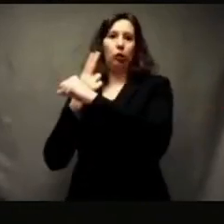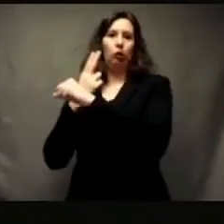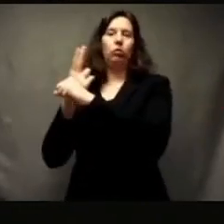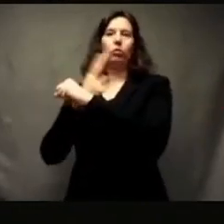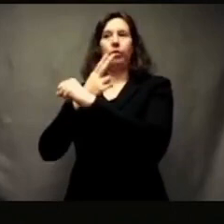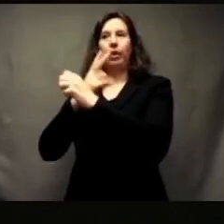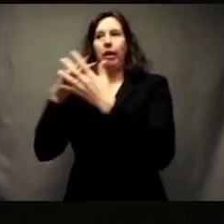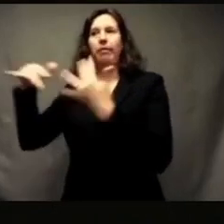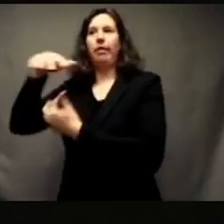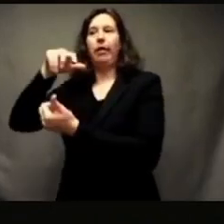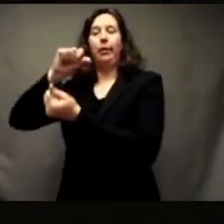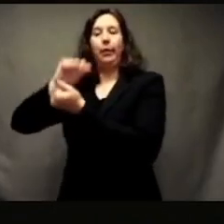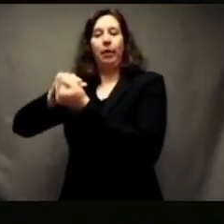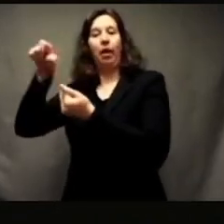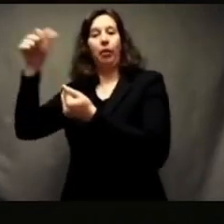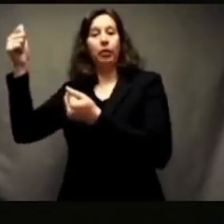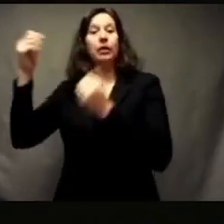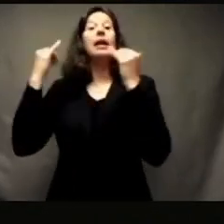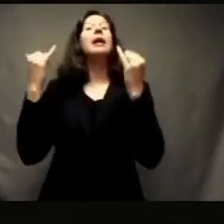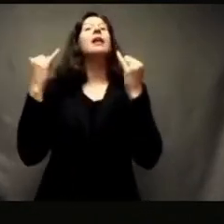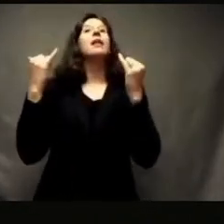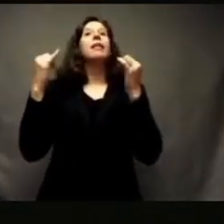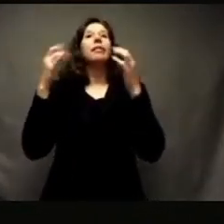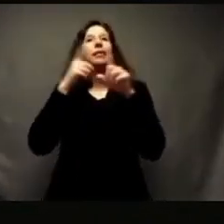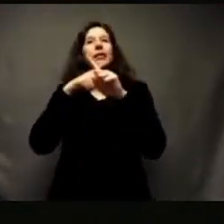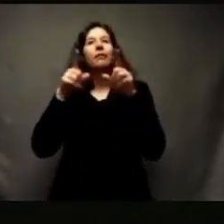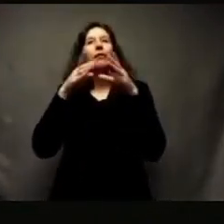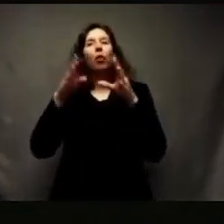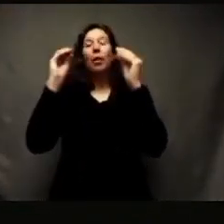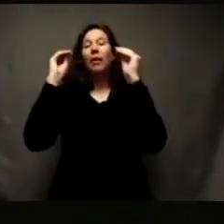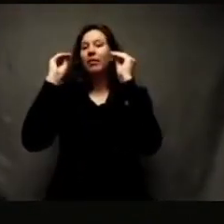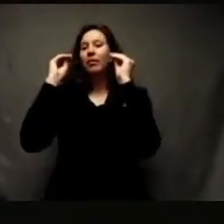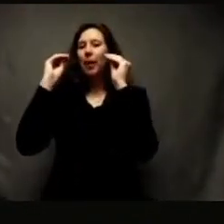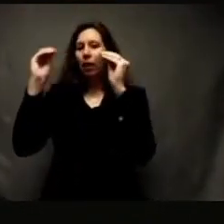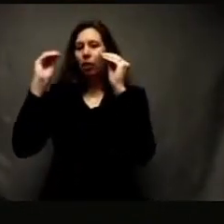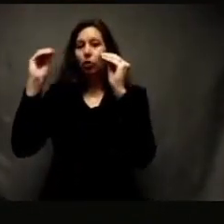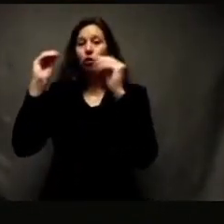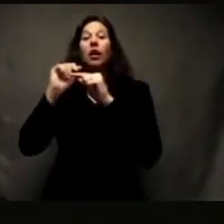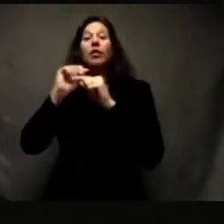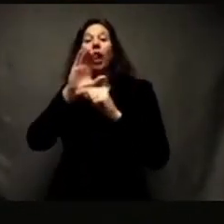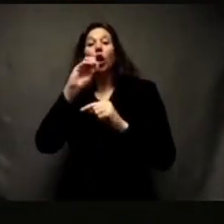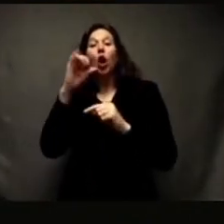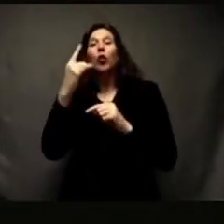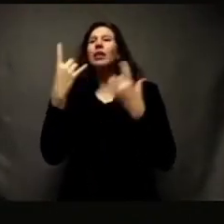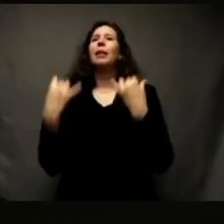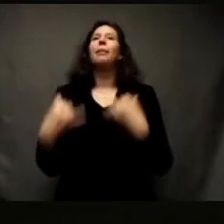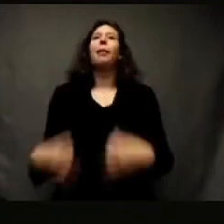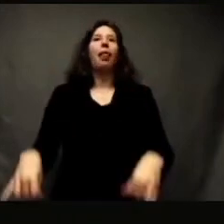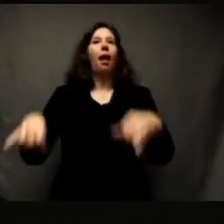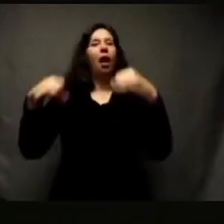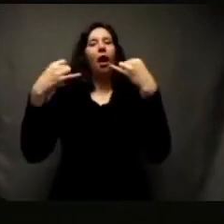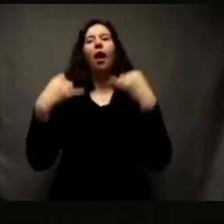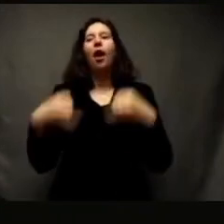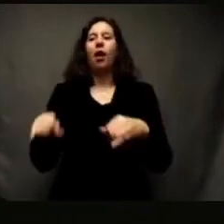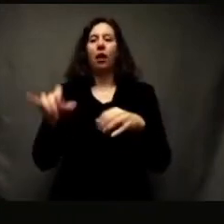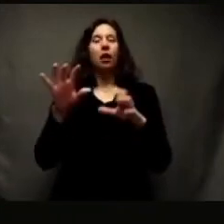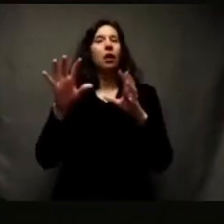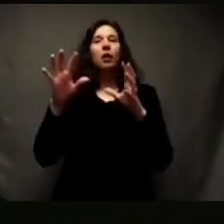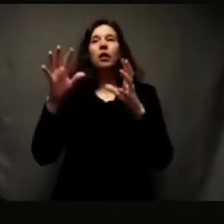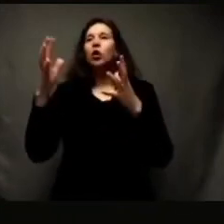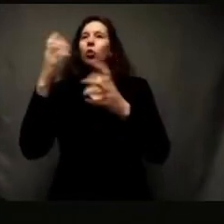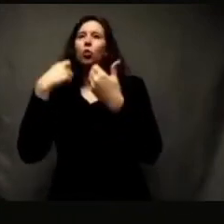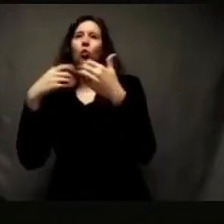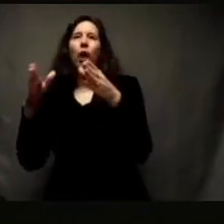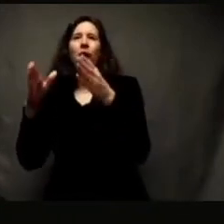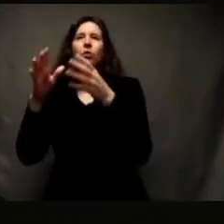the pedagogy. This is true for ScratchJr and Scratch, that coding is a playground. It's supposed to be playful. It's a way to